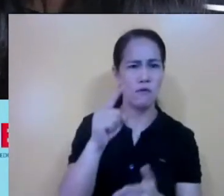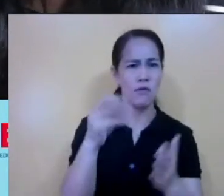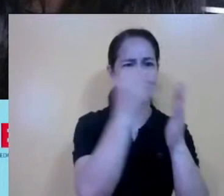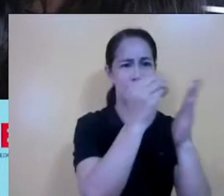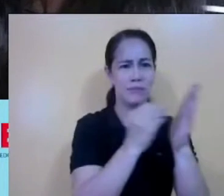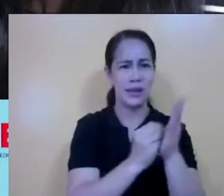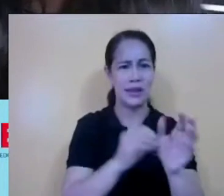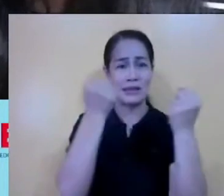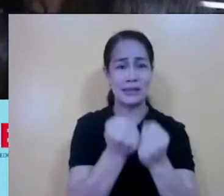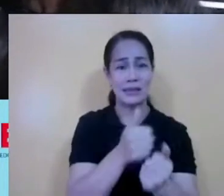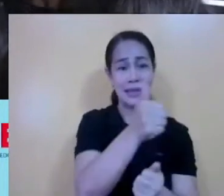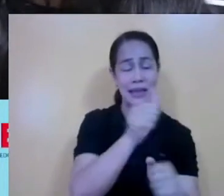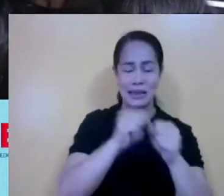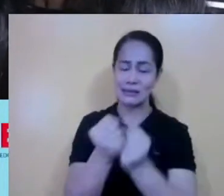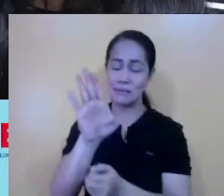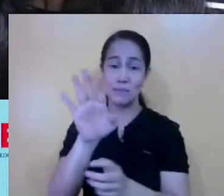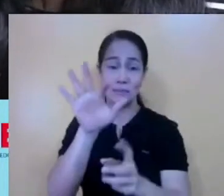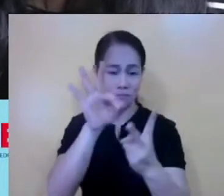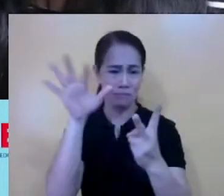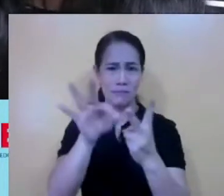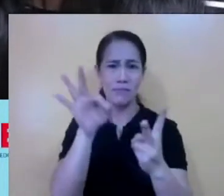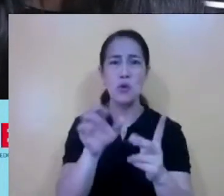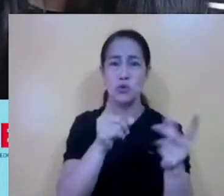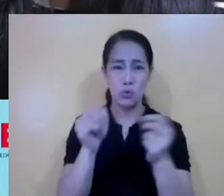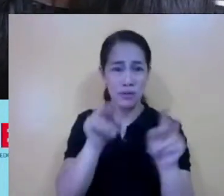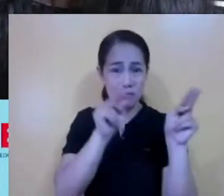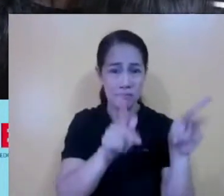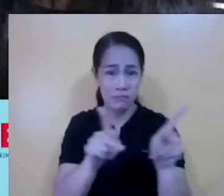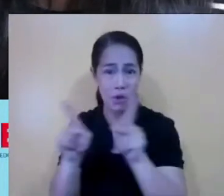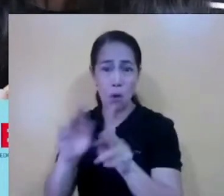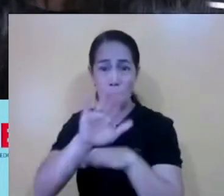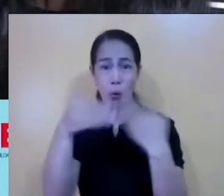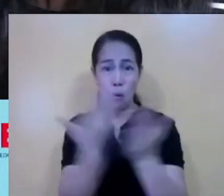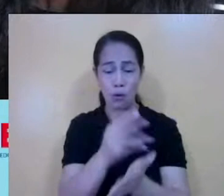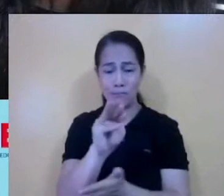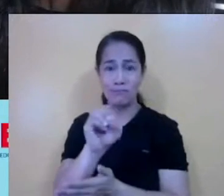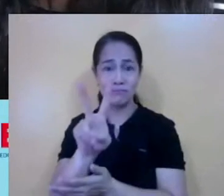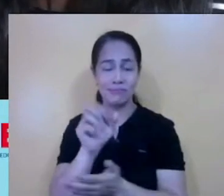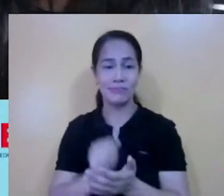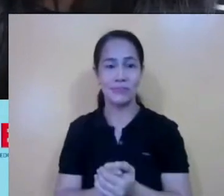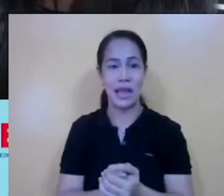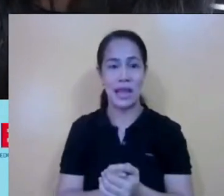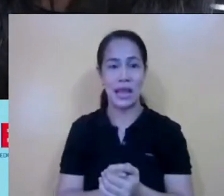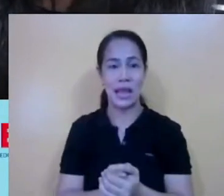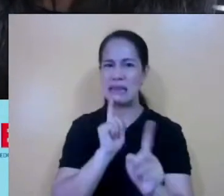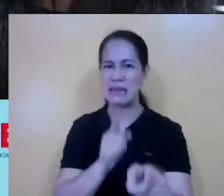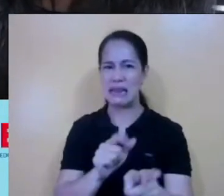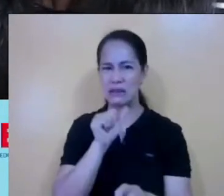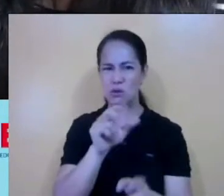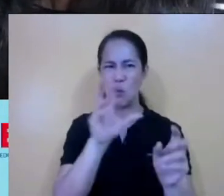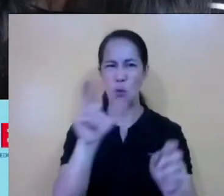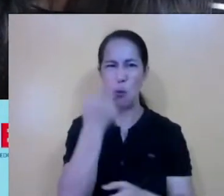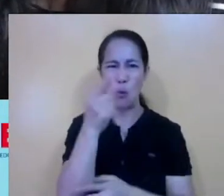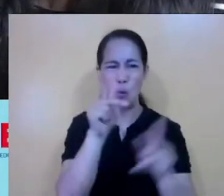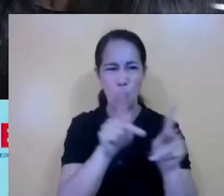B options, do we need to prepare or present all MOVs? The answer is no. Only prepare or present the